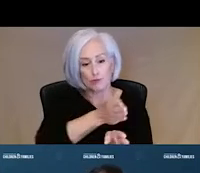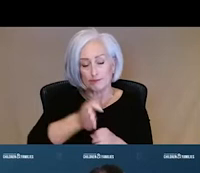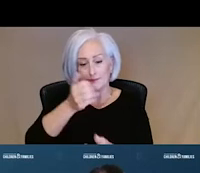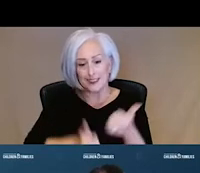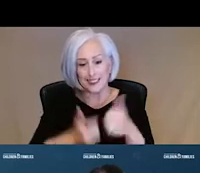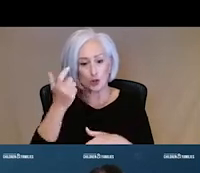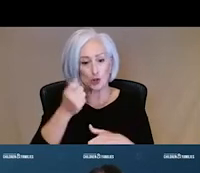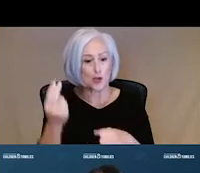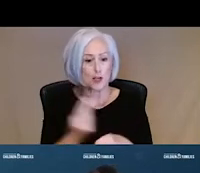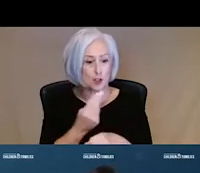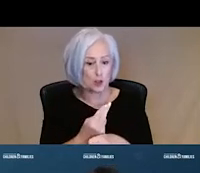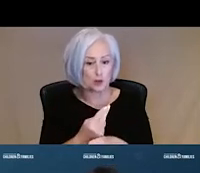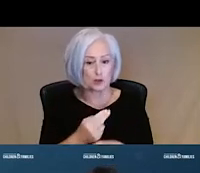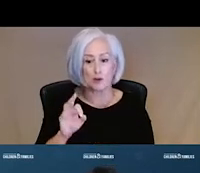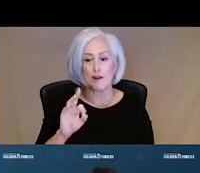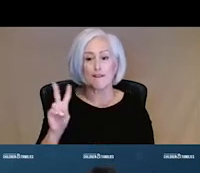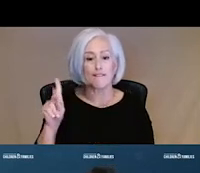So using FVPSA